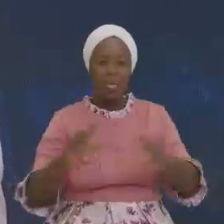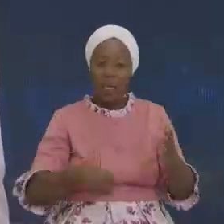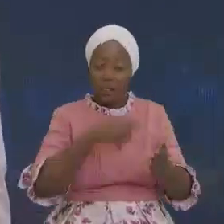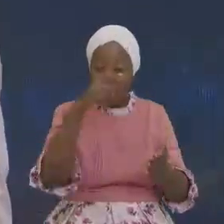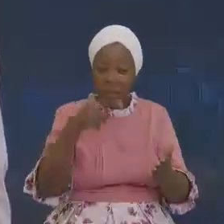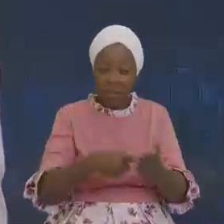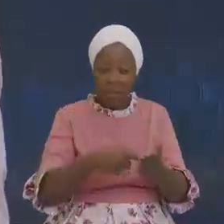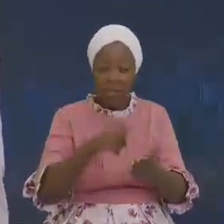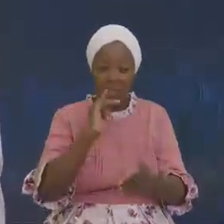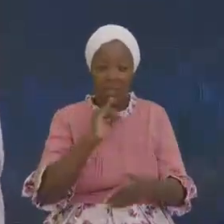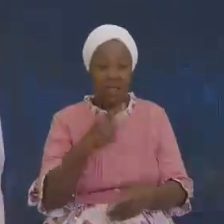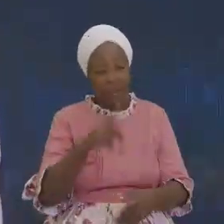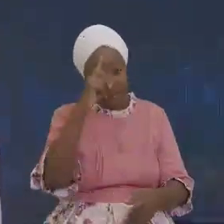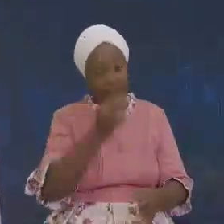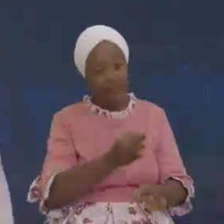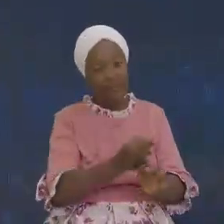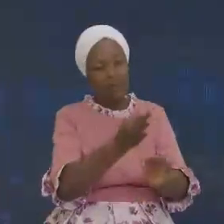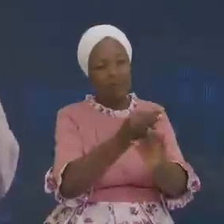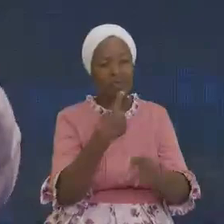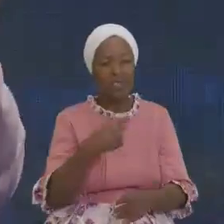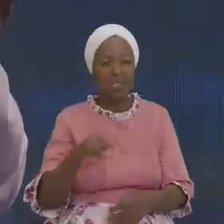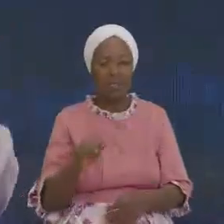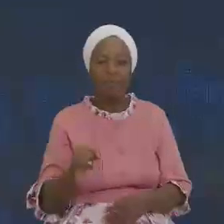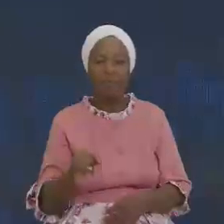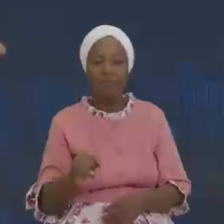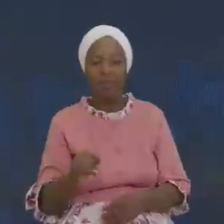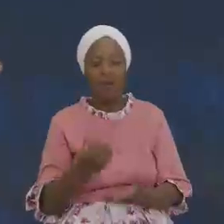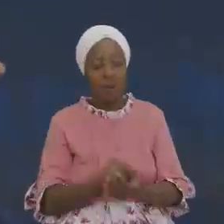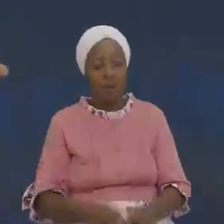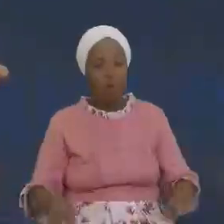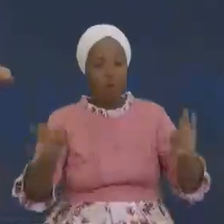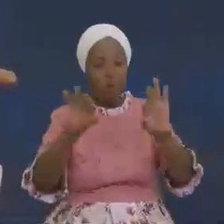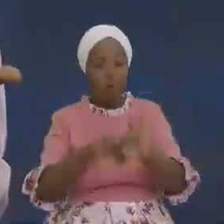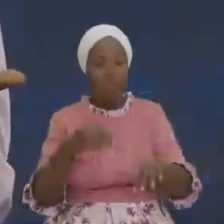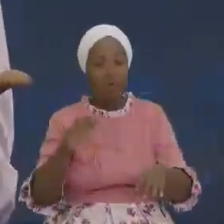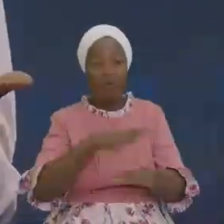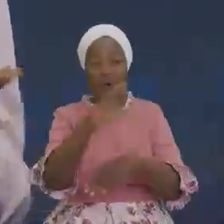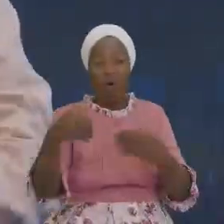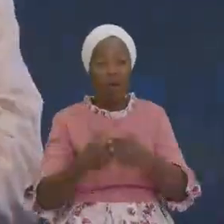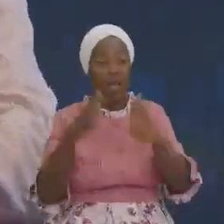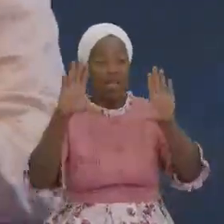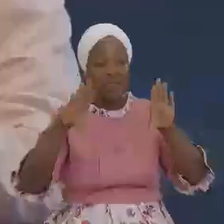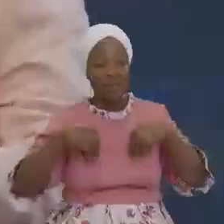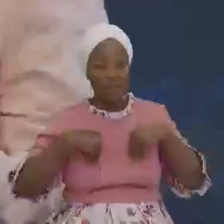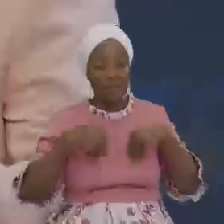faithful saying, worthy of all acceptation,